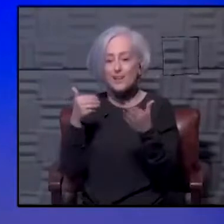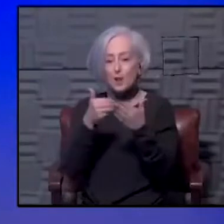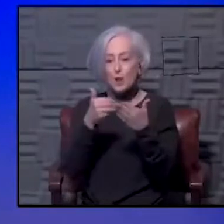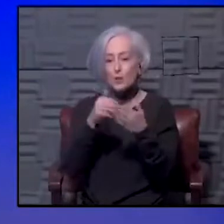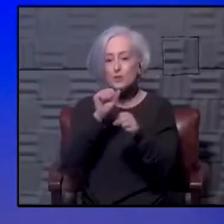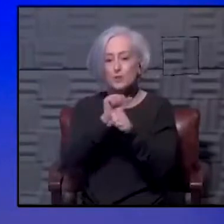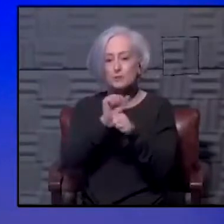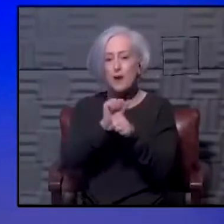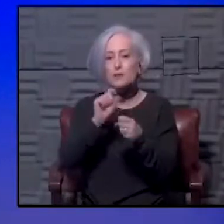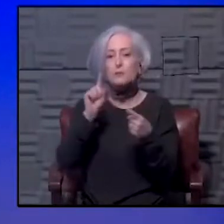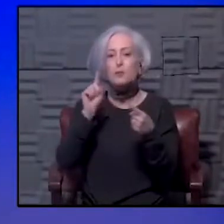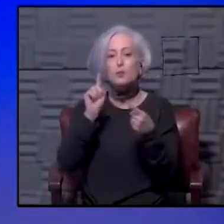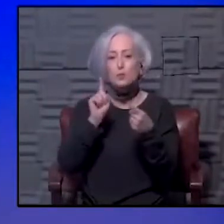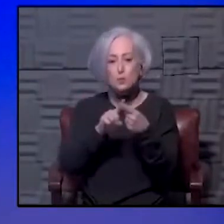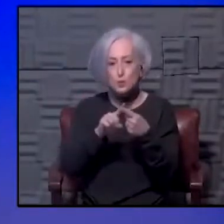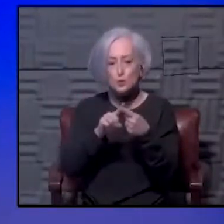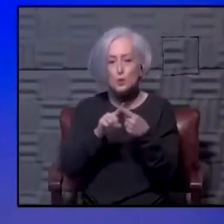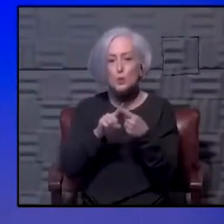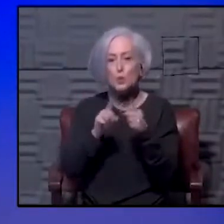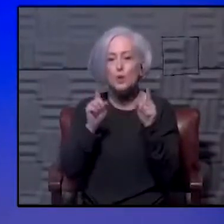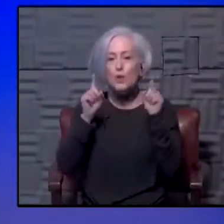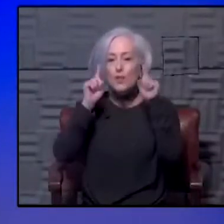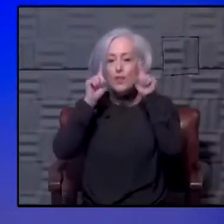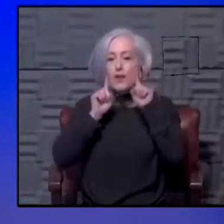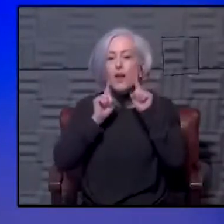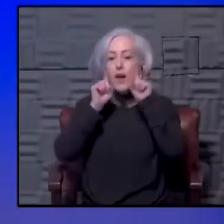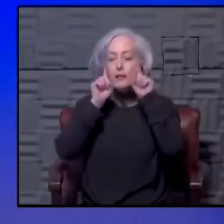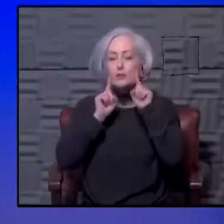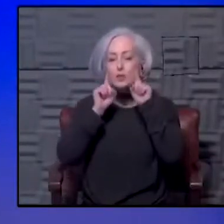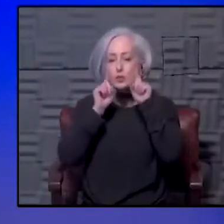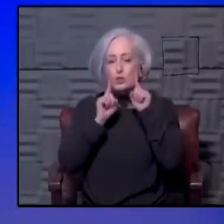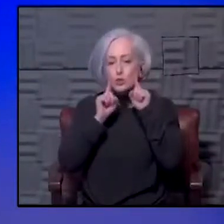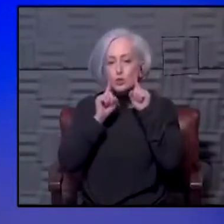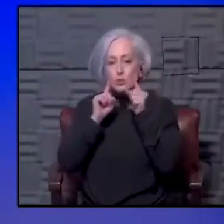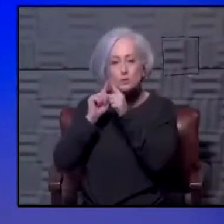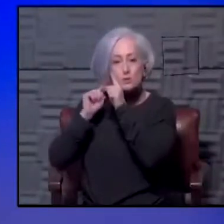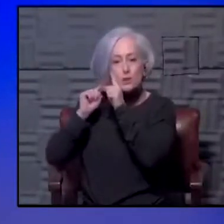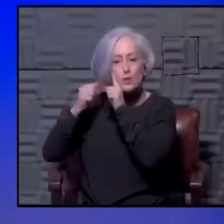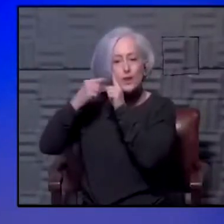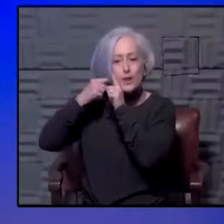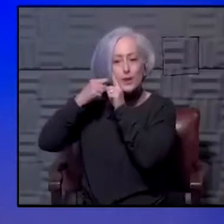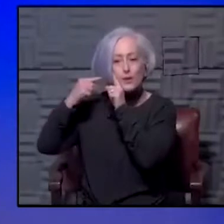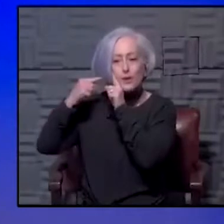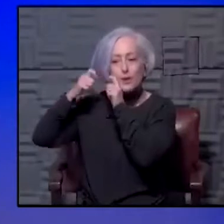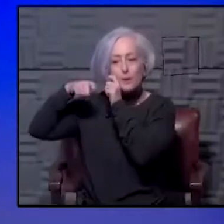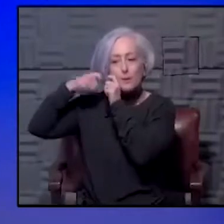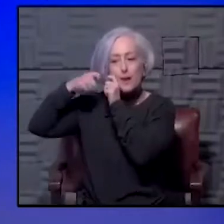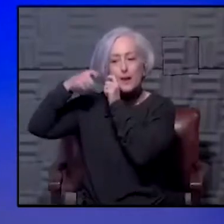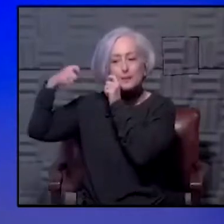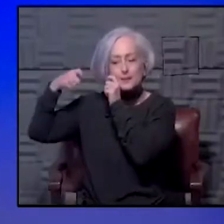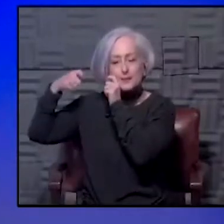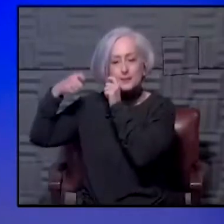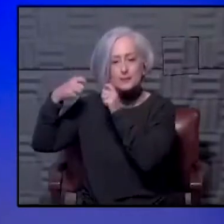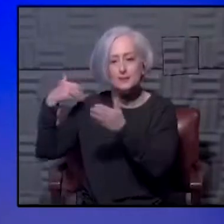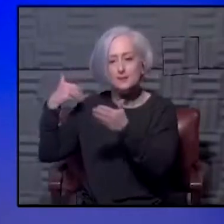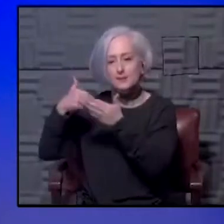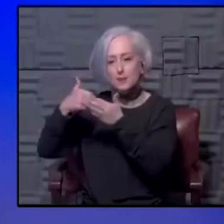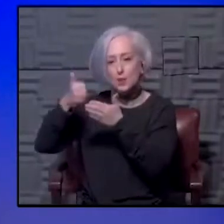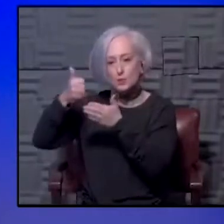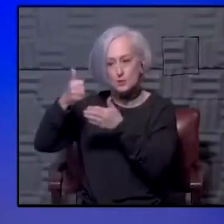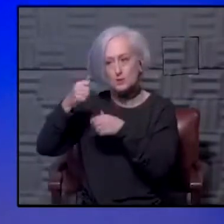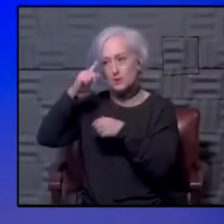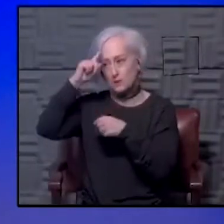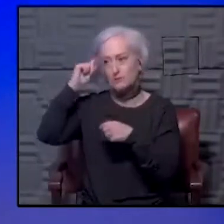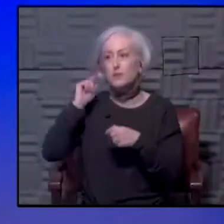mask. But again, once you do it a couple times, you'll understand what is the best fit for your face. So the easiest way is to take 2